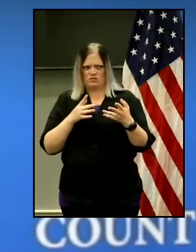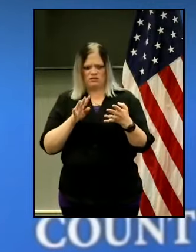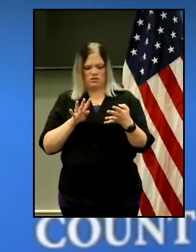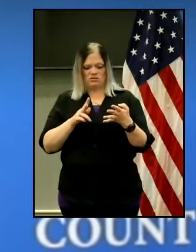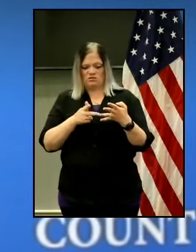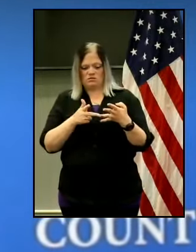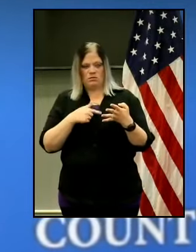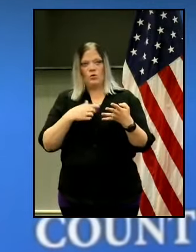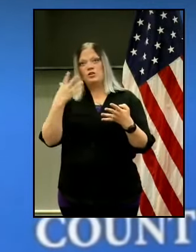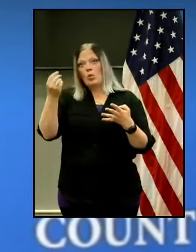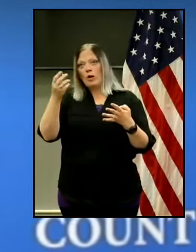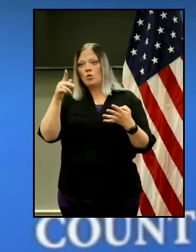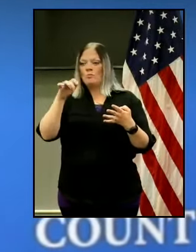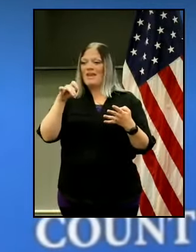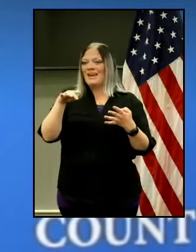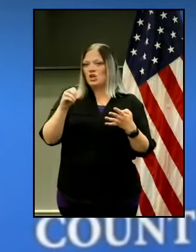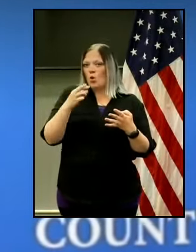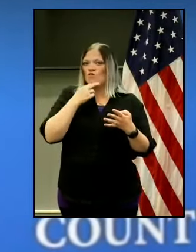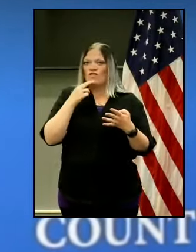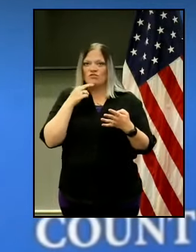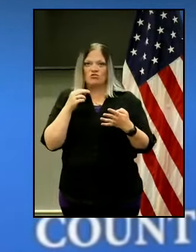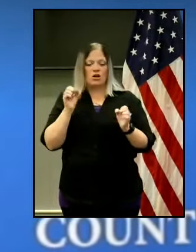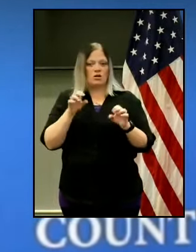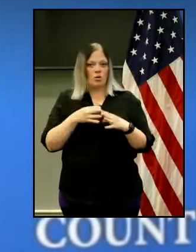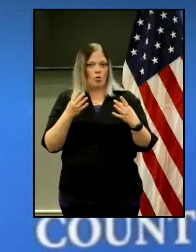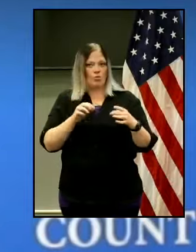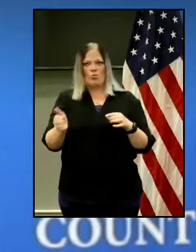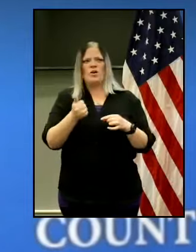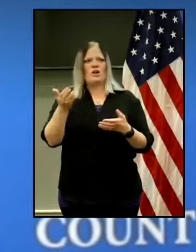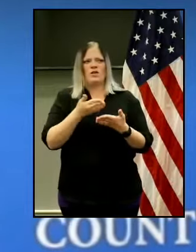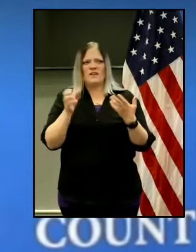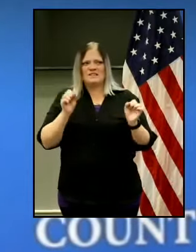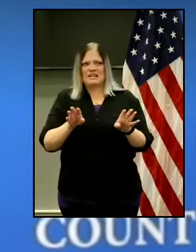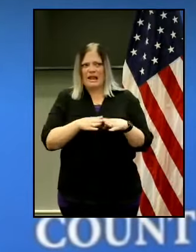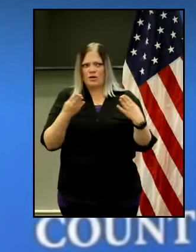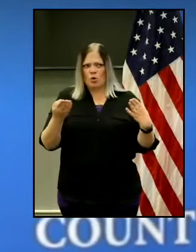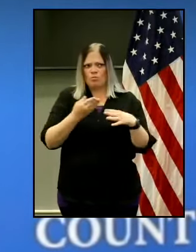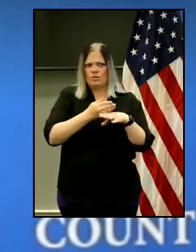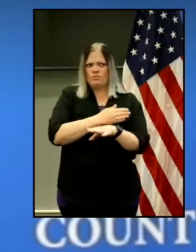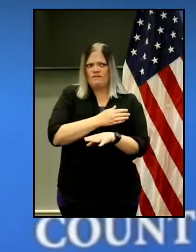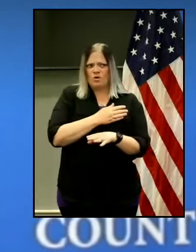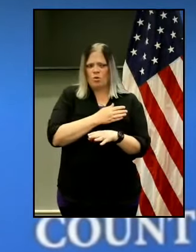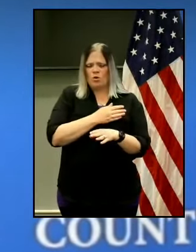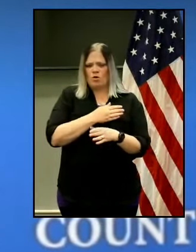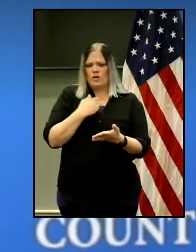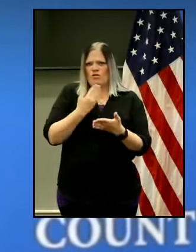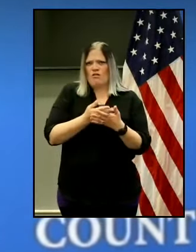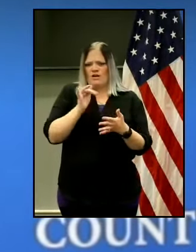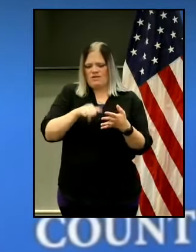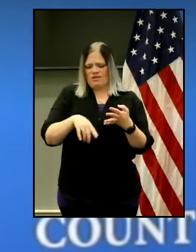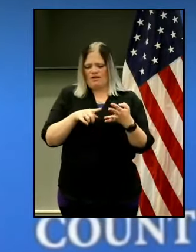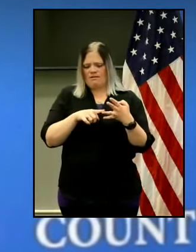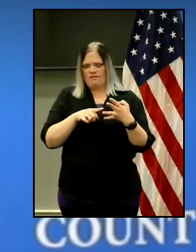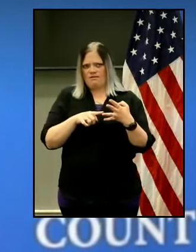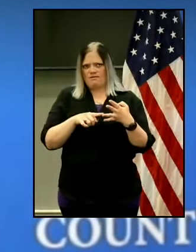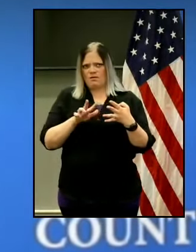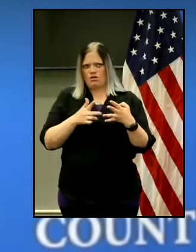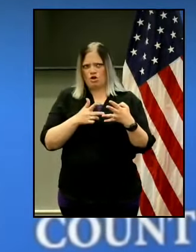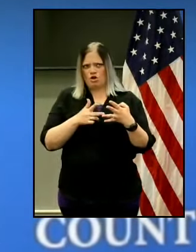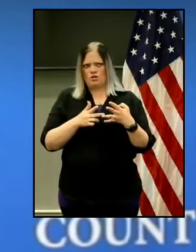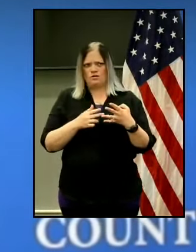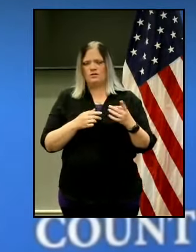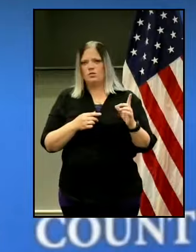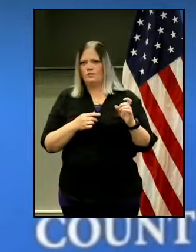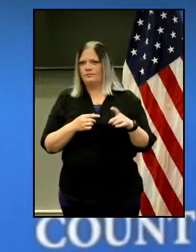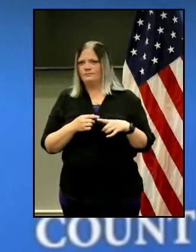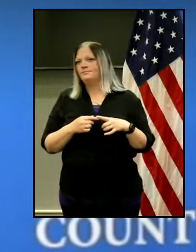that outdoor patios can open up. Are there other things that you think can open up before technically we reach that phase? The question was, are there other